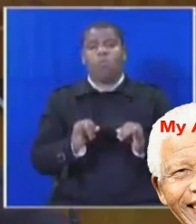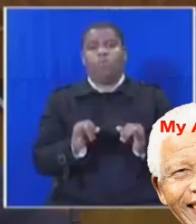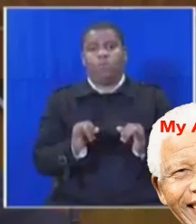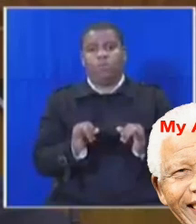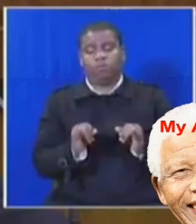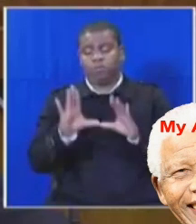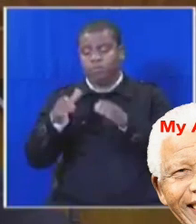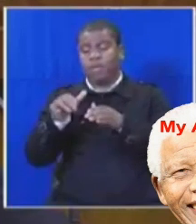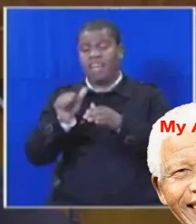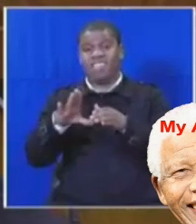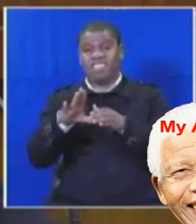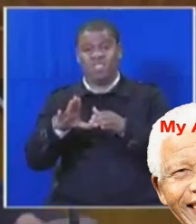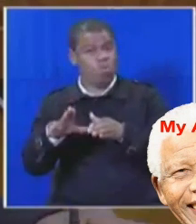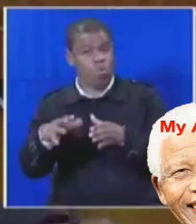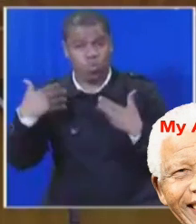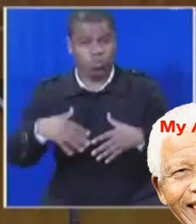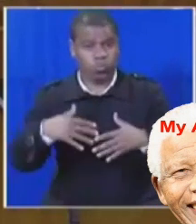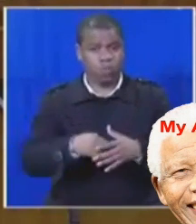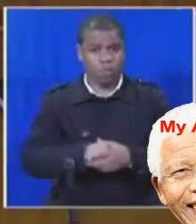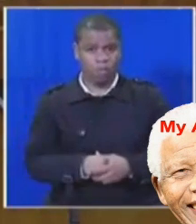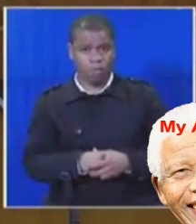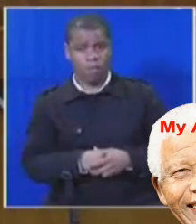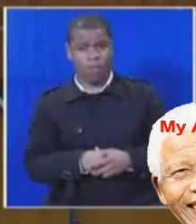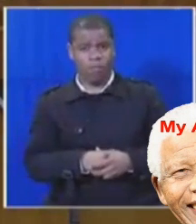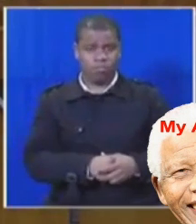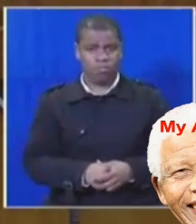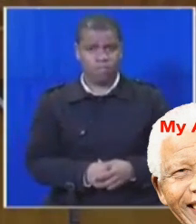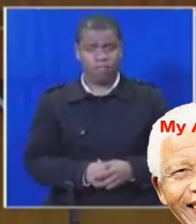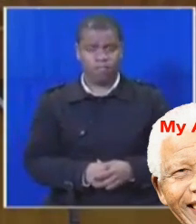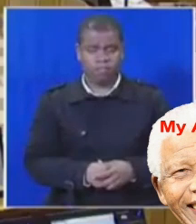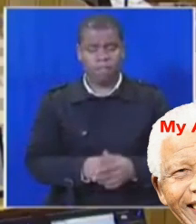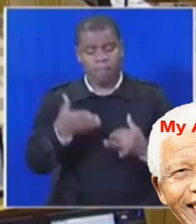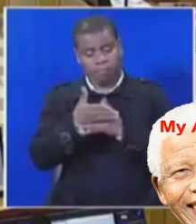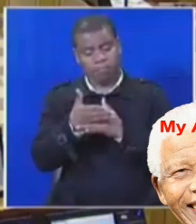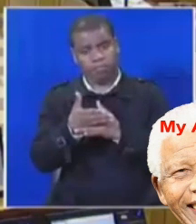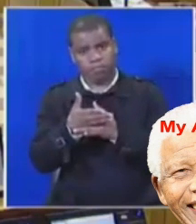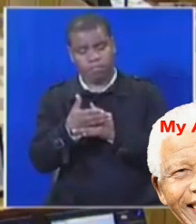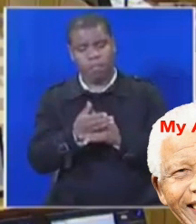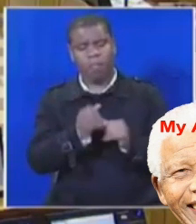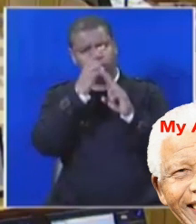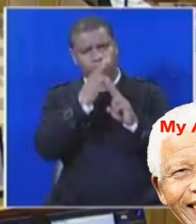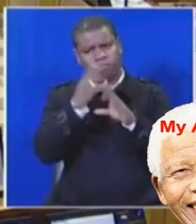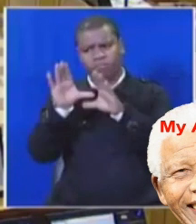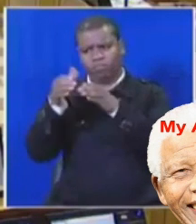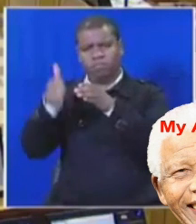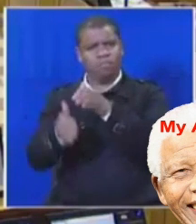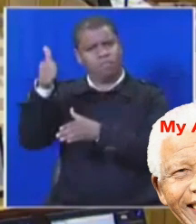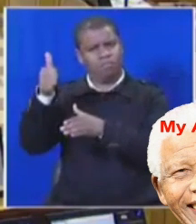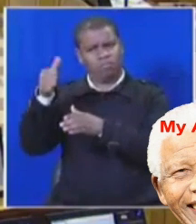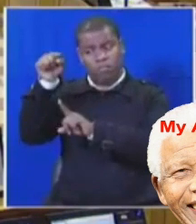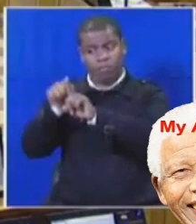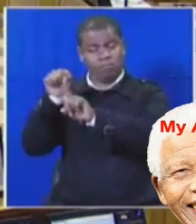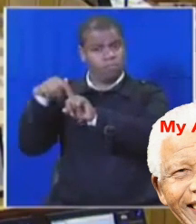African National Congress. Honorable Watson. May I address Walters, you? yes. Thank you. Chairperson, the Honourable Chief Whip just raised a very serious